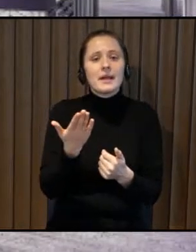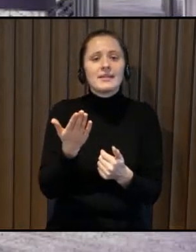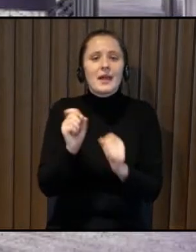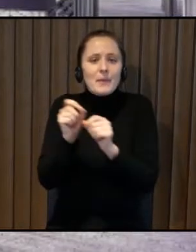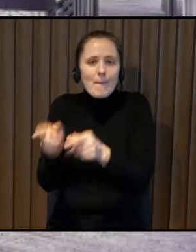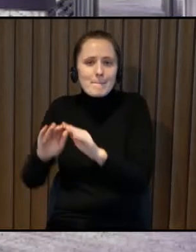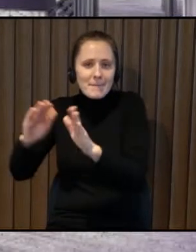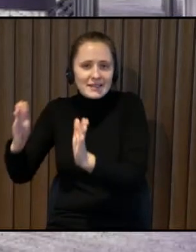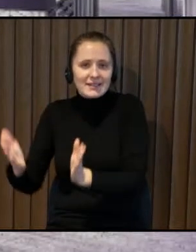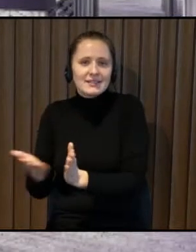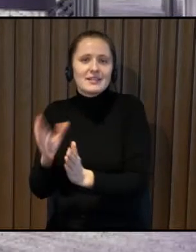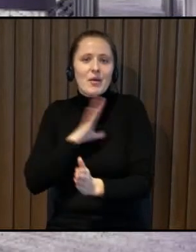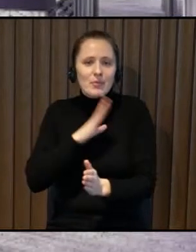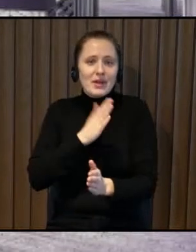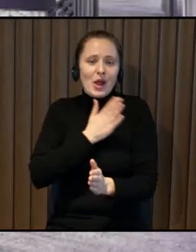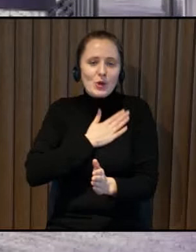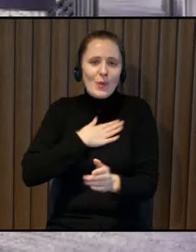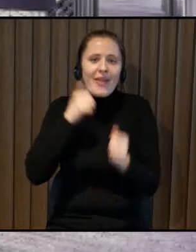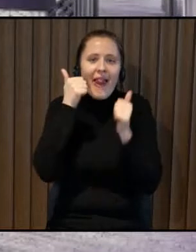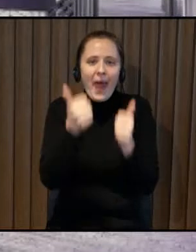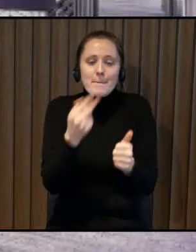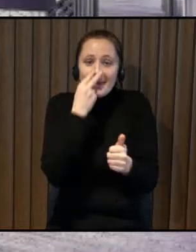should ask a question to